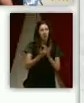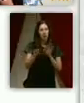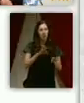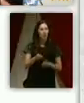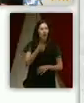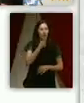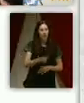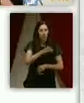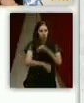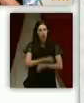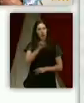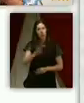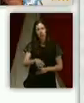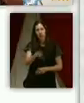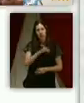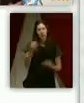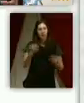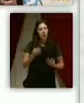The options menu has to be